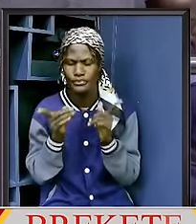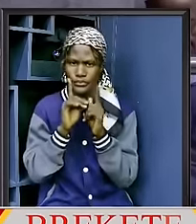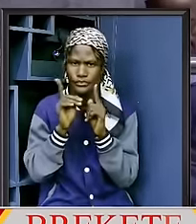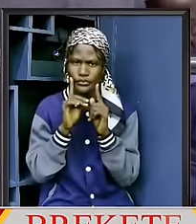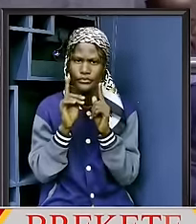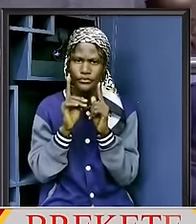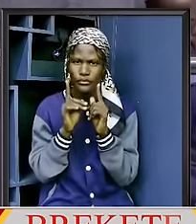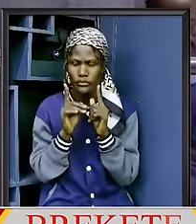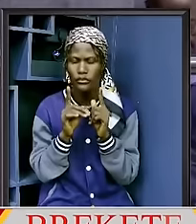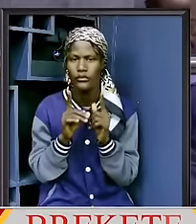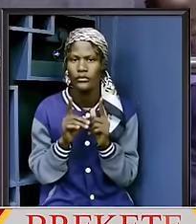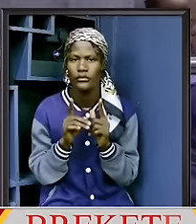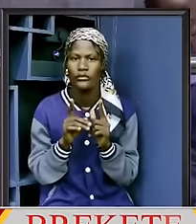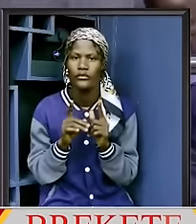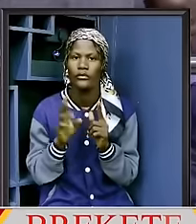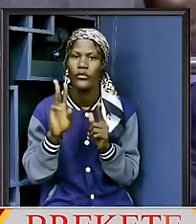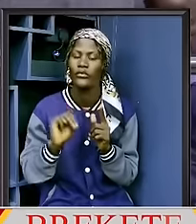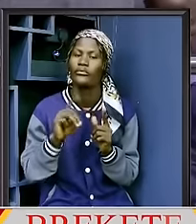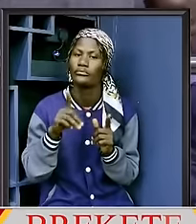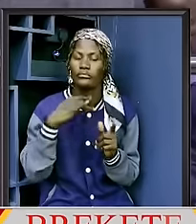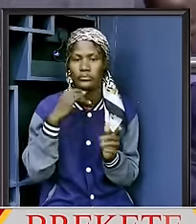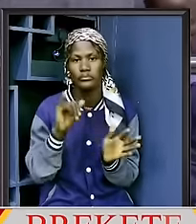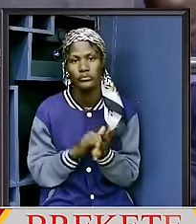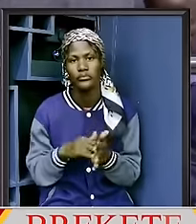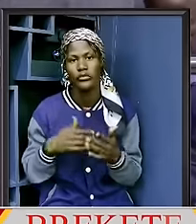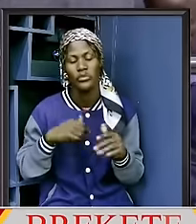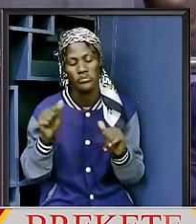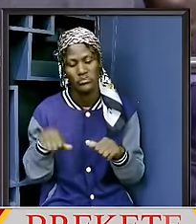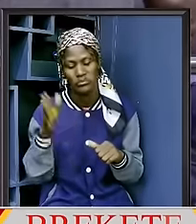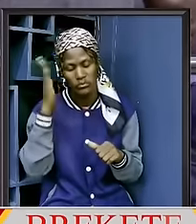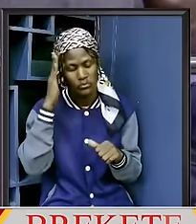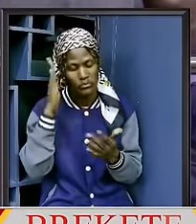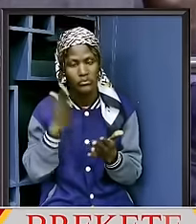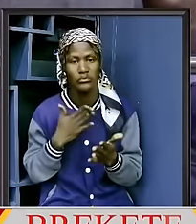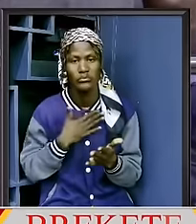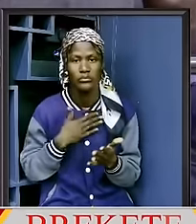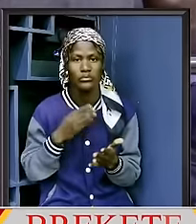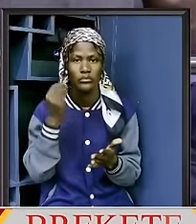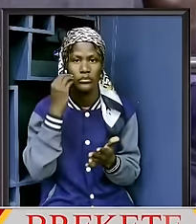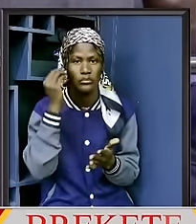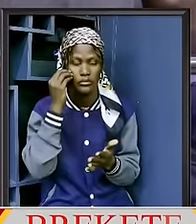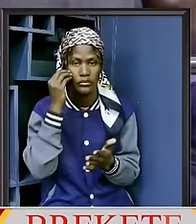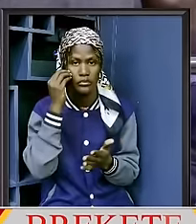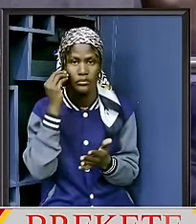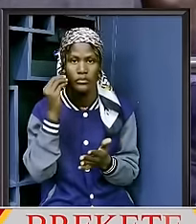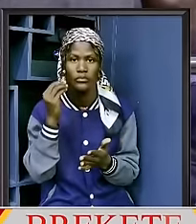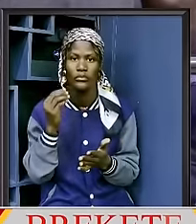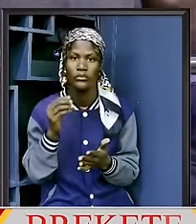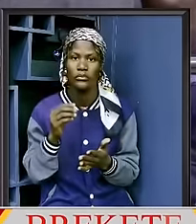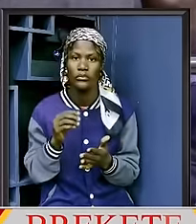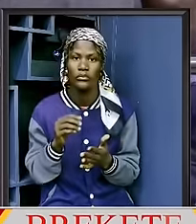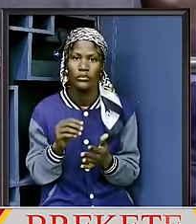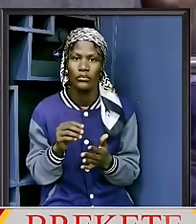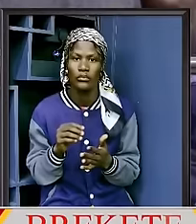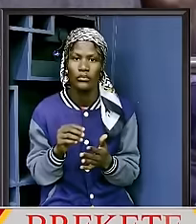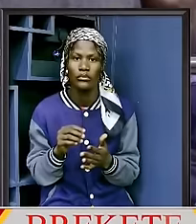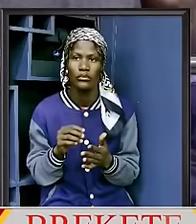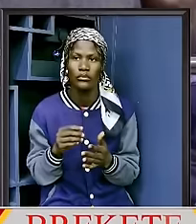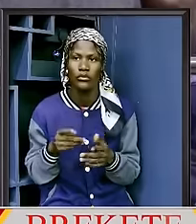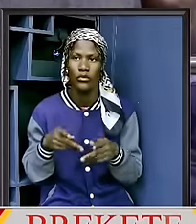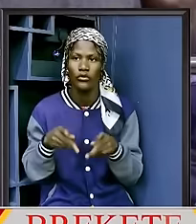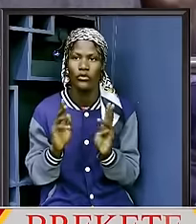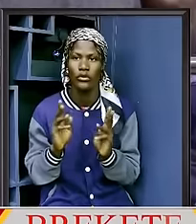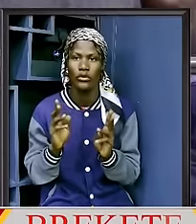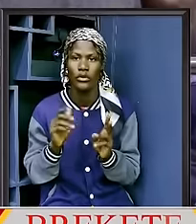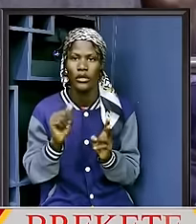Thursday, the manager said, you must know my house. You must do this, you must do that. I said, no problem. Me, I will not take you to my house. Follow the address.